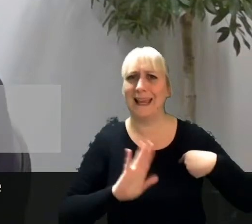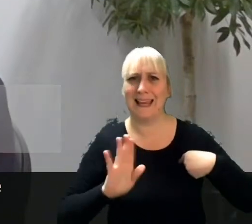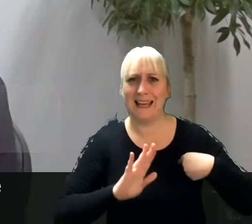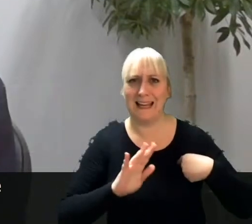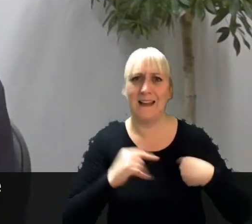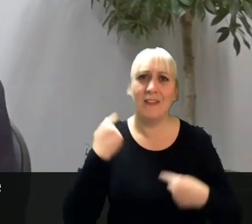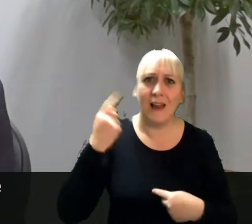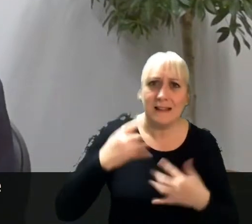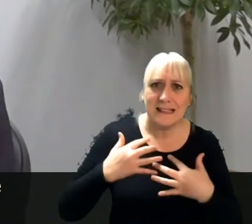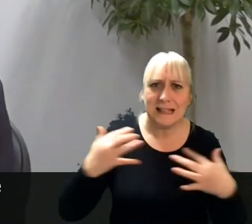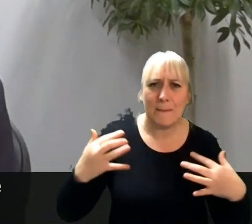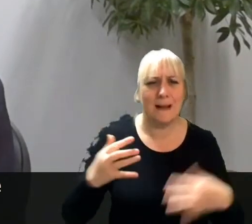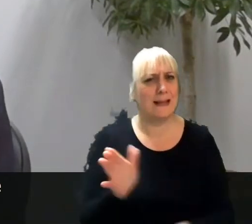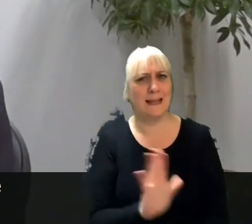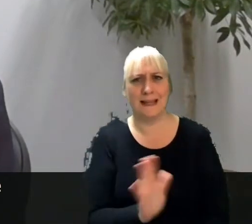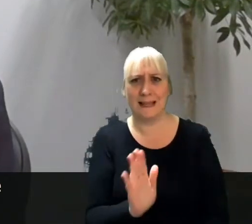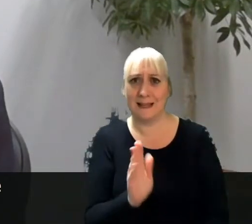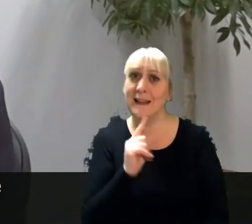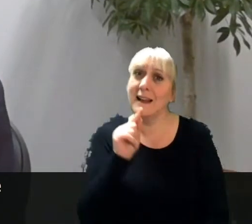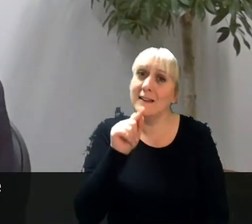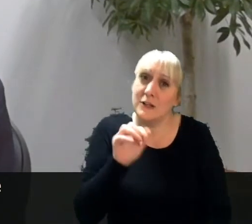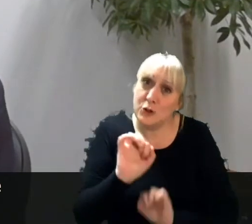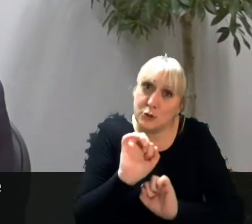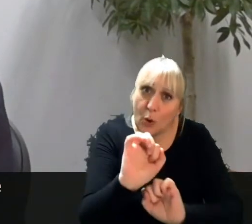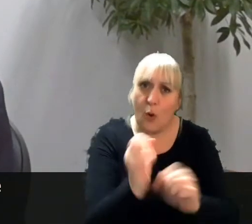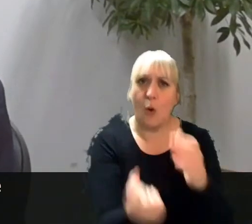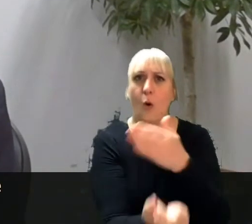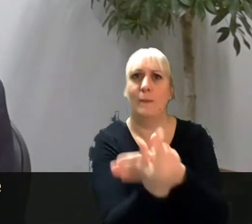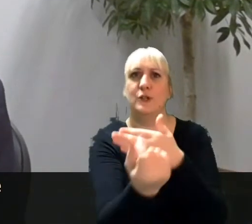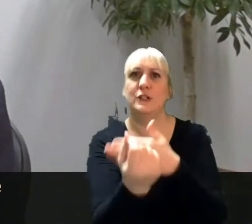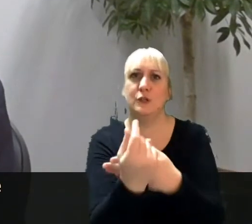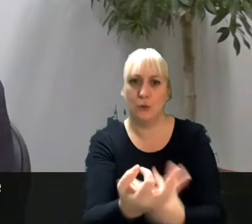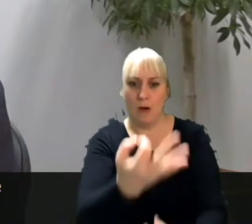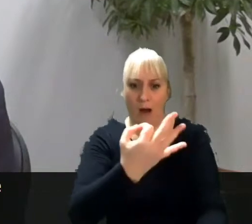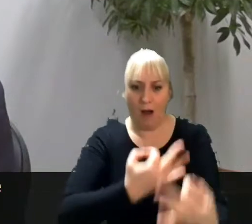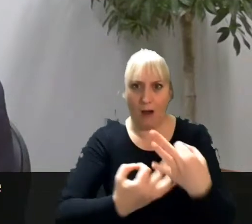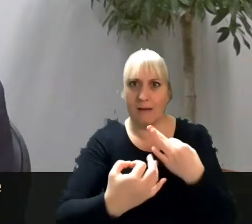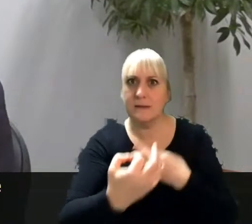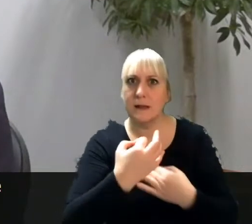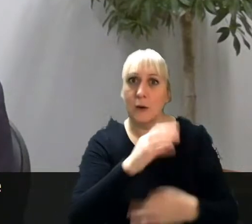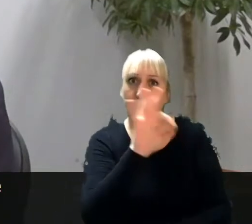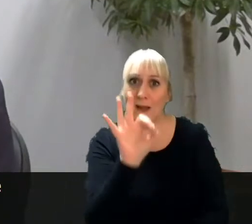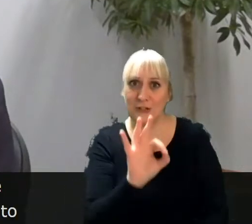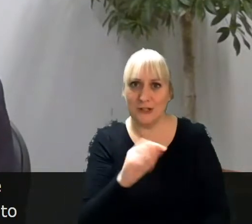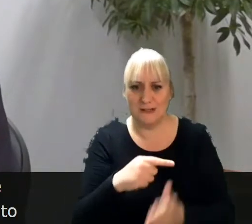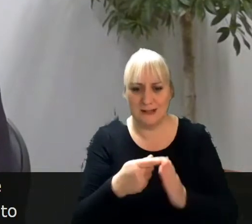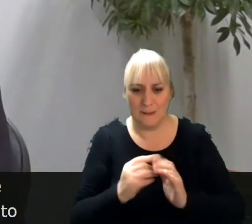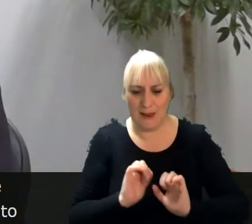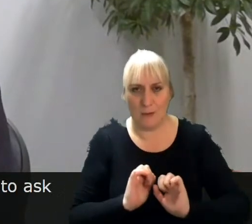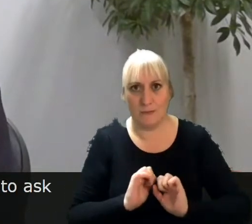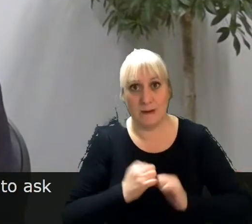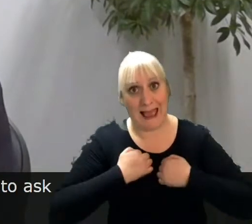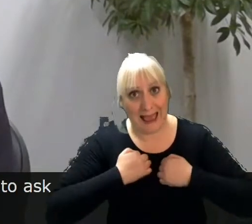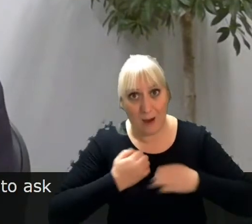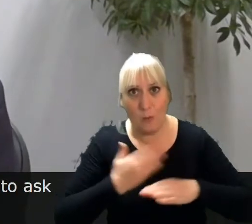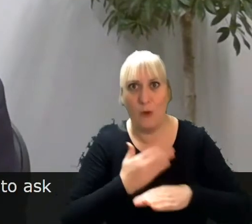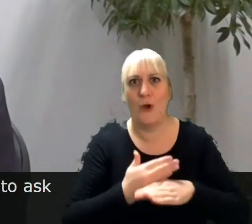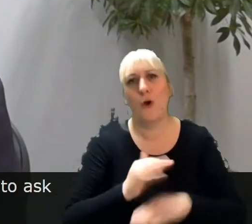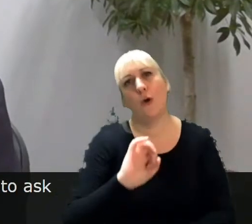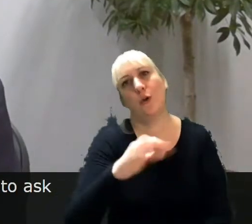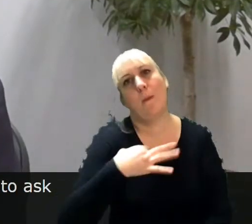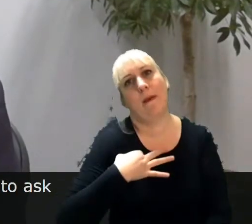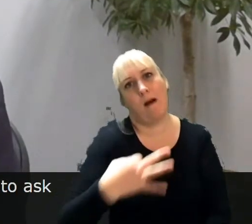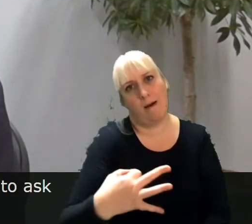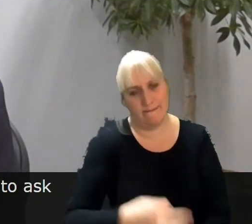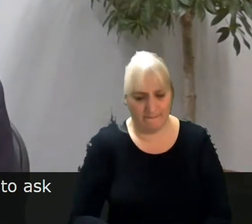It's your chance to ask questions about the work we're doing on your behalf. But before we get started,